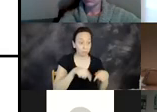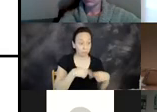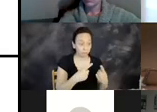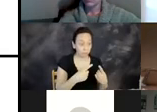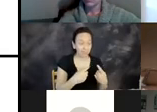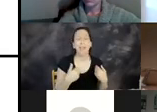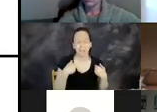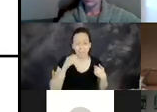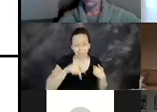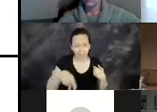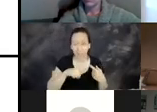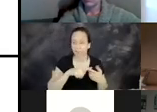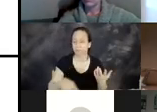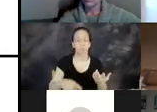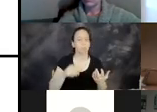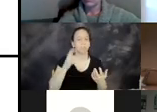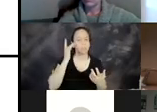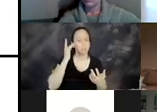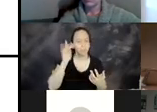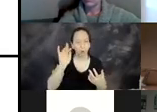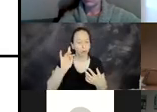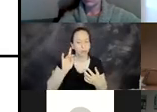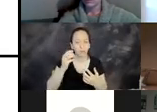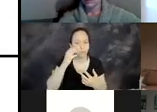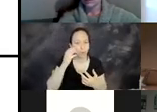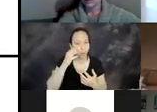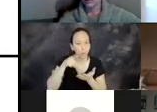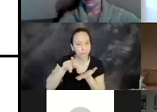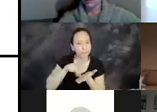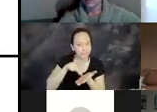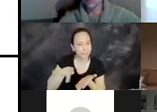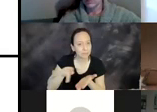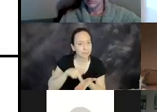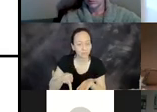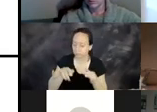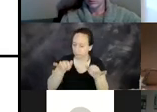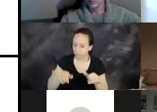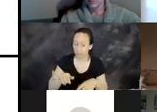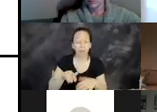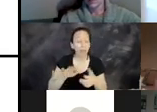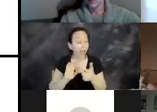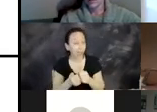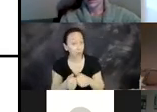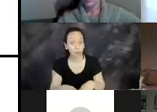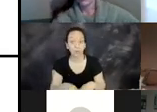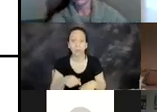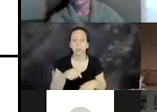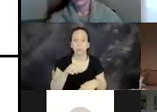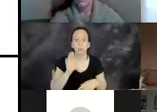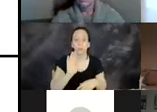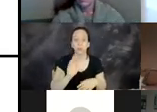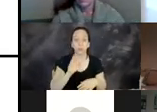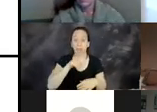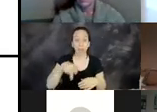the smartphone payments as well. Essentially how it will work is that your account will be flagged as a reduced fare